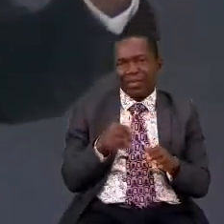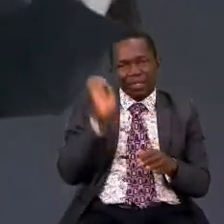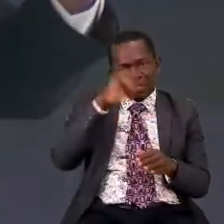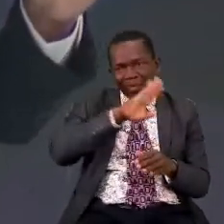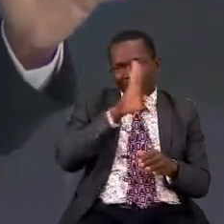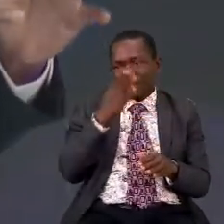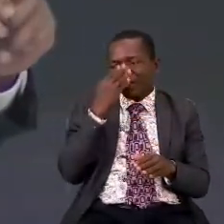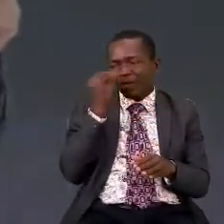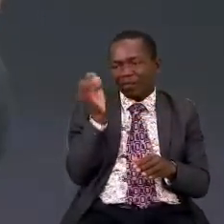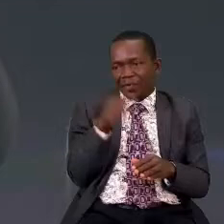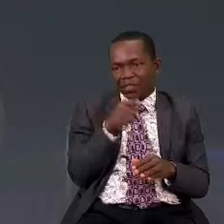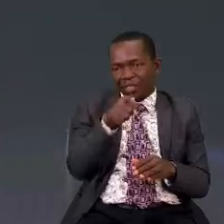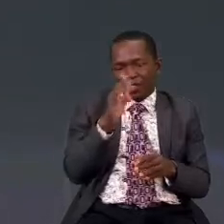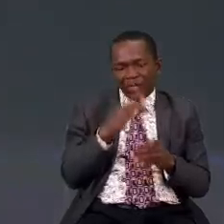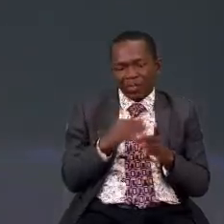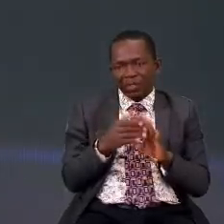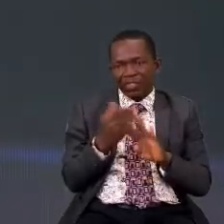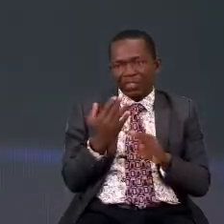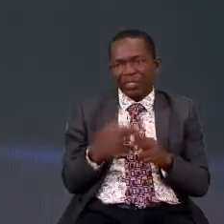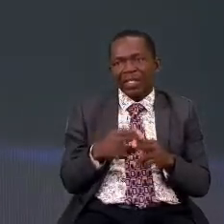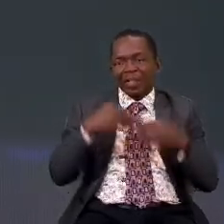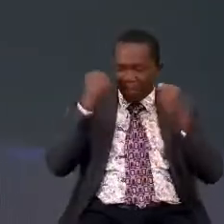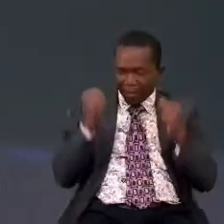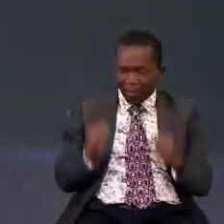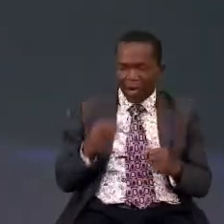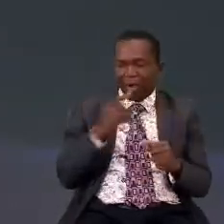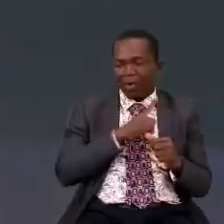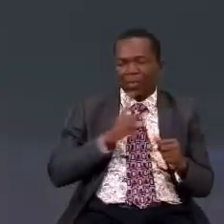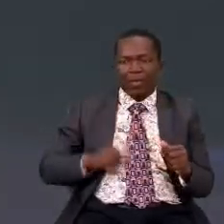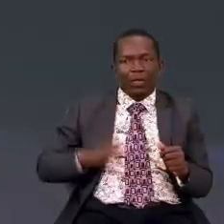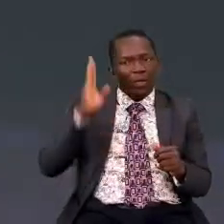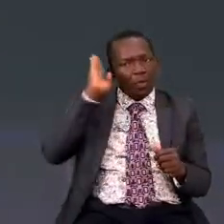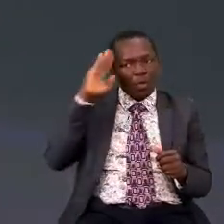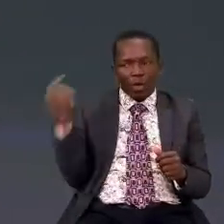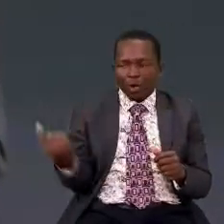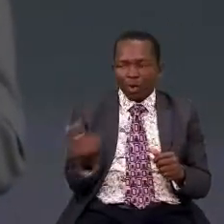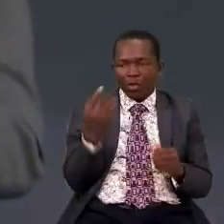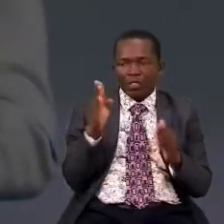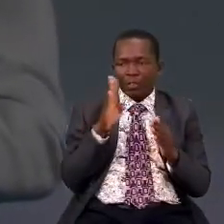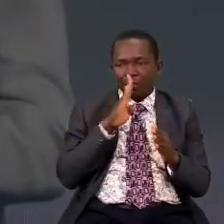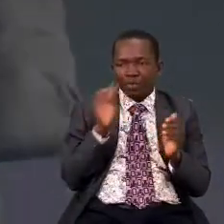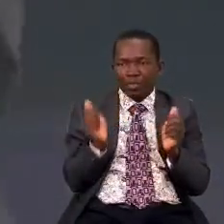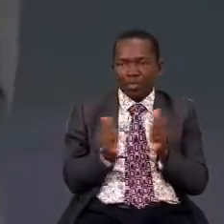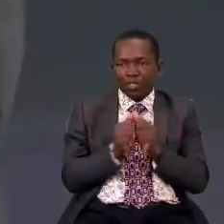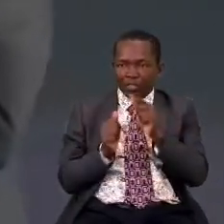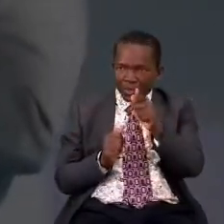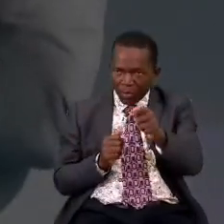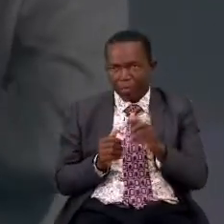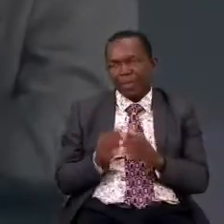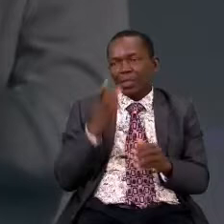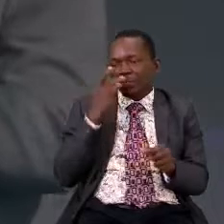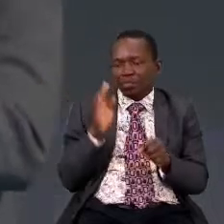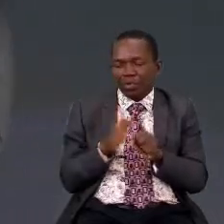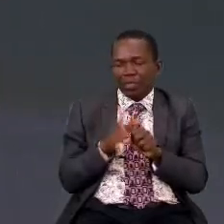you. The promise of God will always locate you wherever you are in Jesus' name. Look at